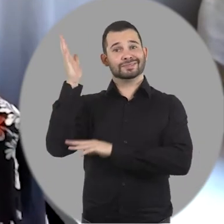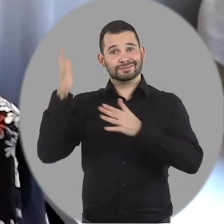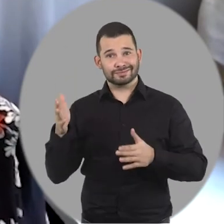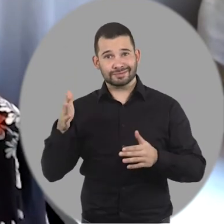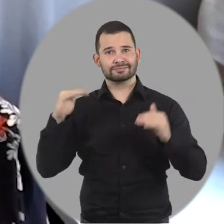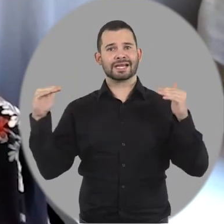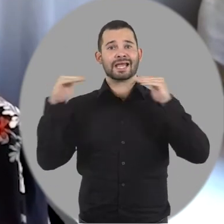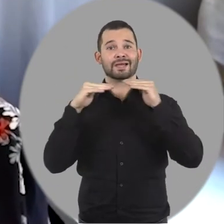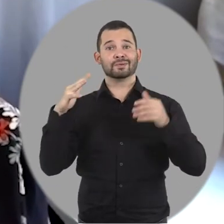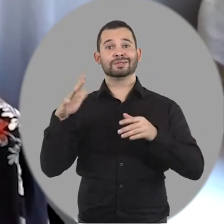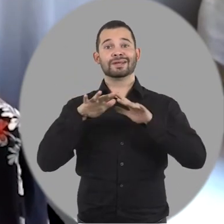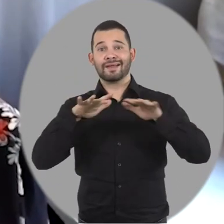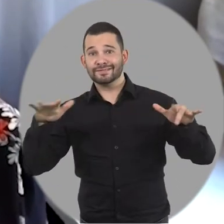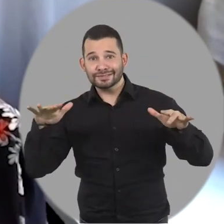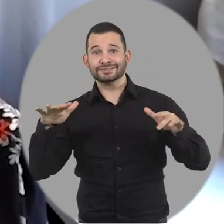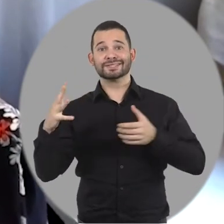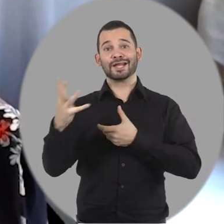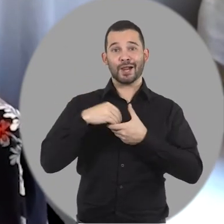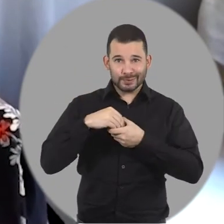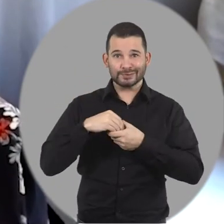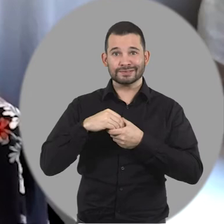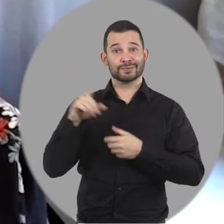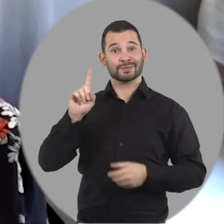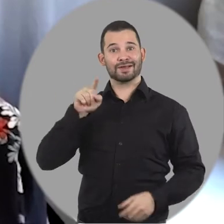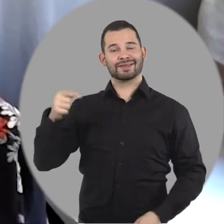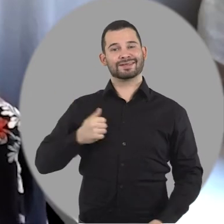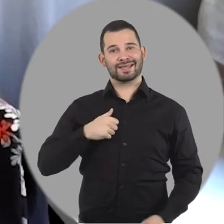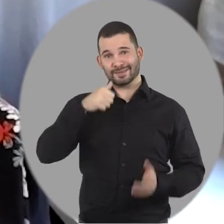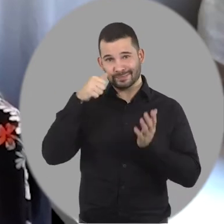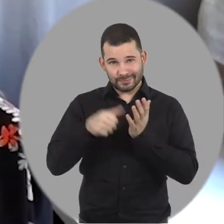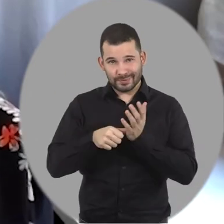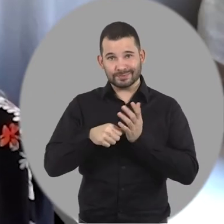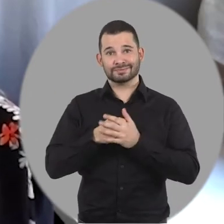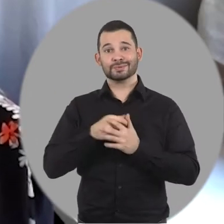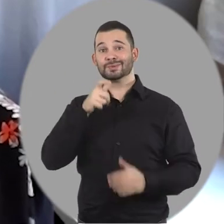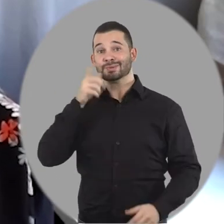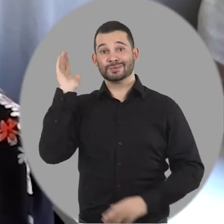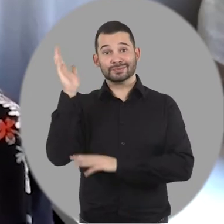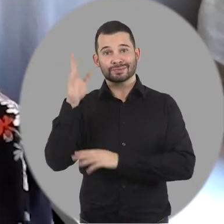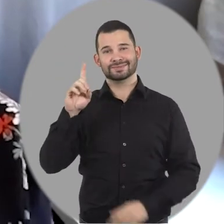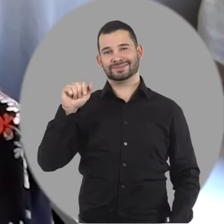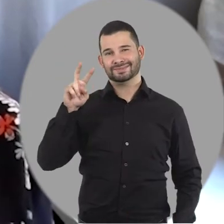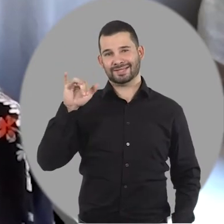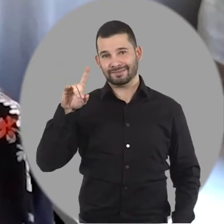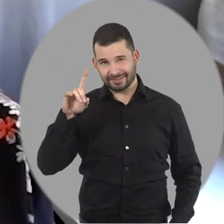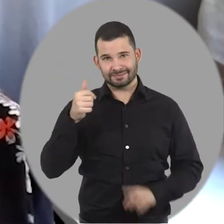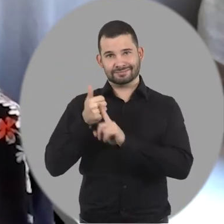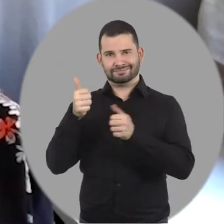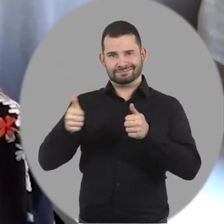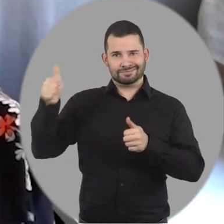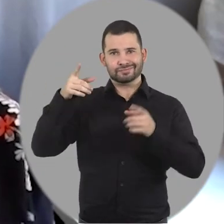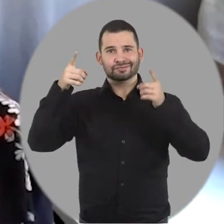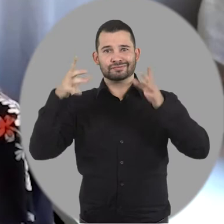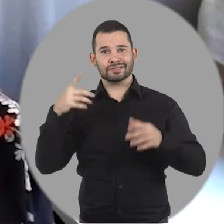Post. Speaking from Canada Post is David Soltis, Director, Talent Acquisition and Employment Policy, and Jannet